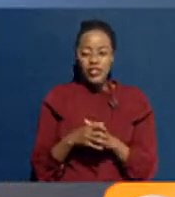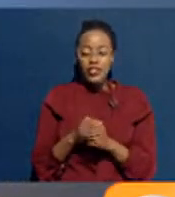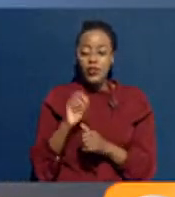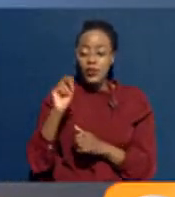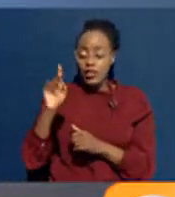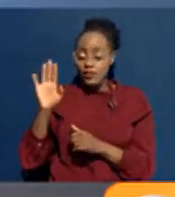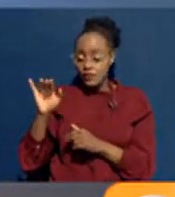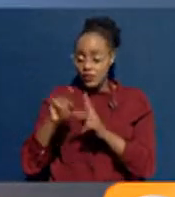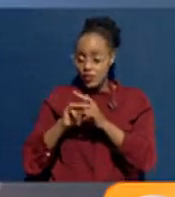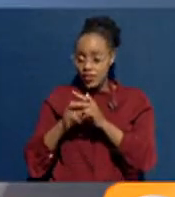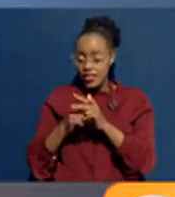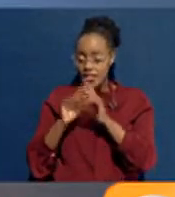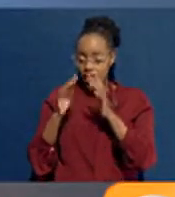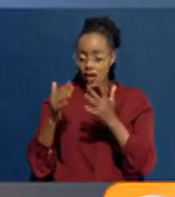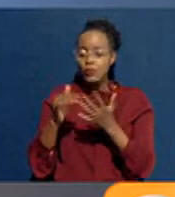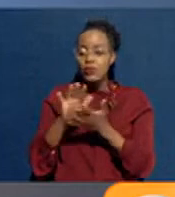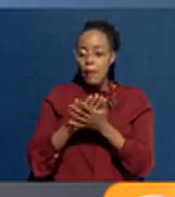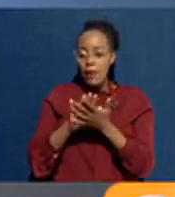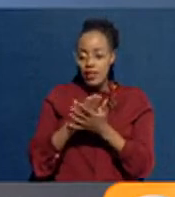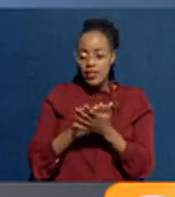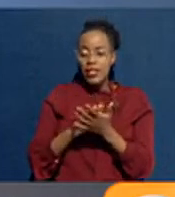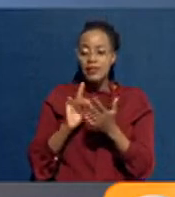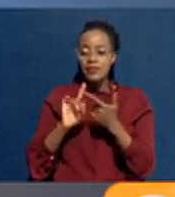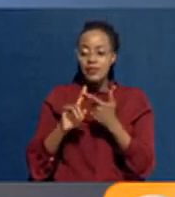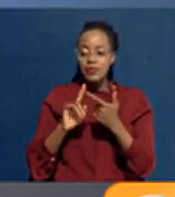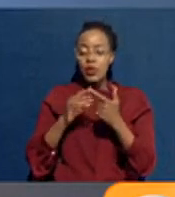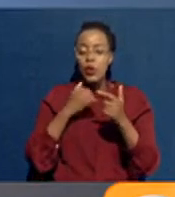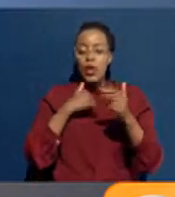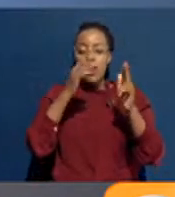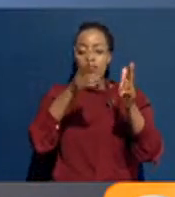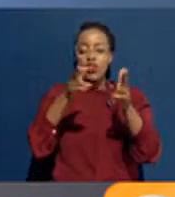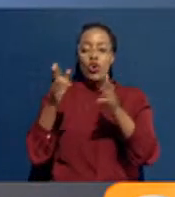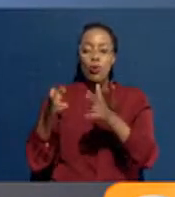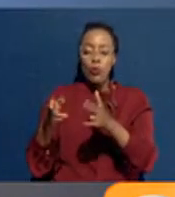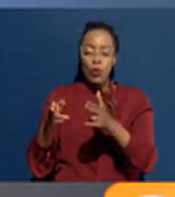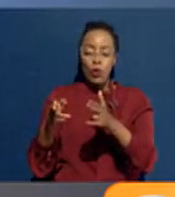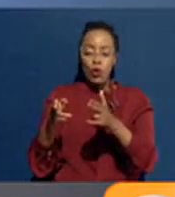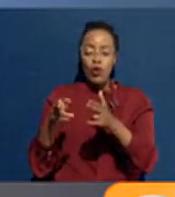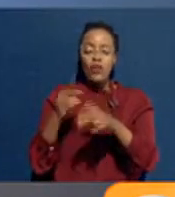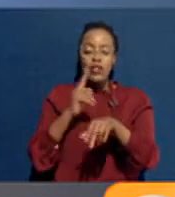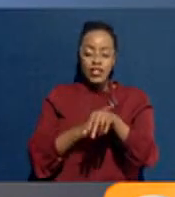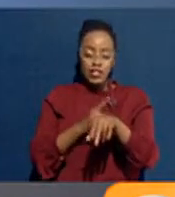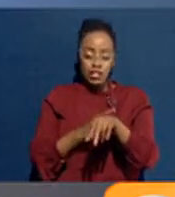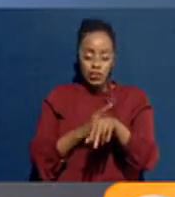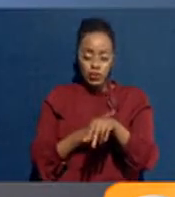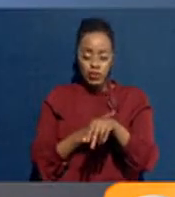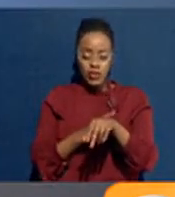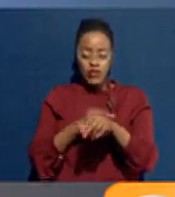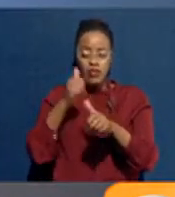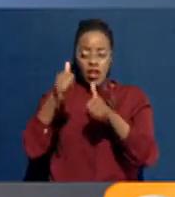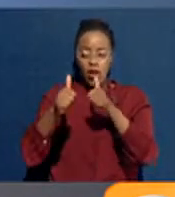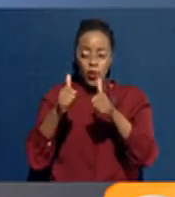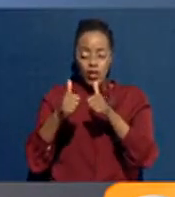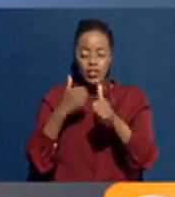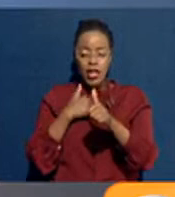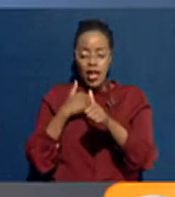Let's start this way. Okay. We have a normal season